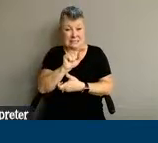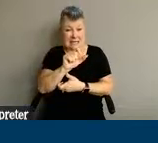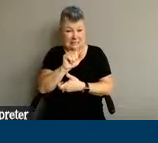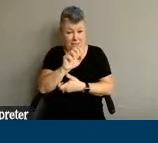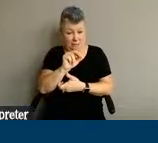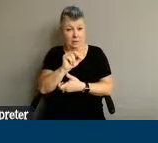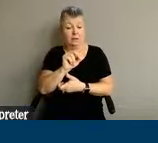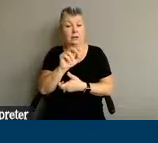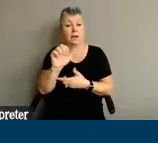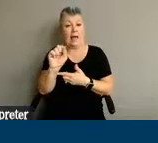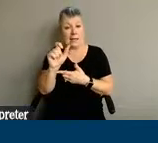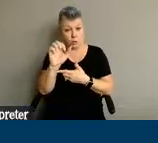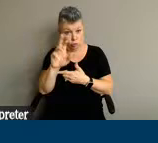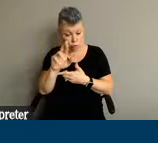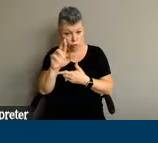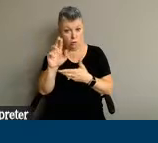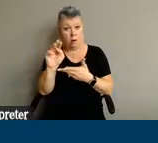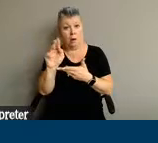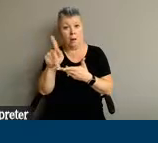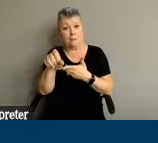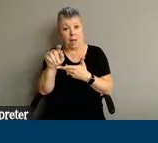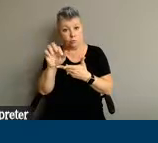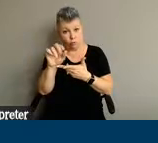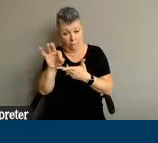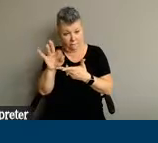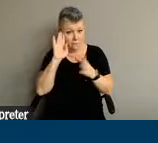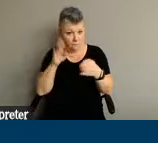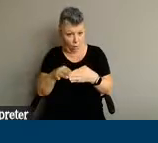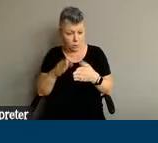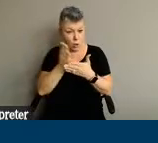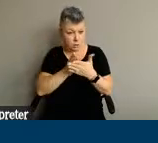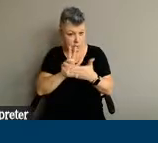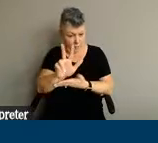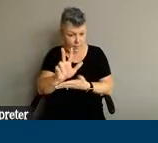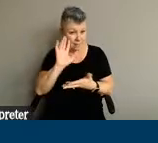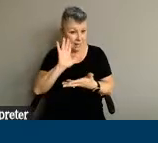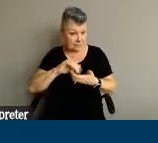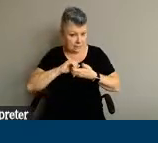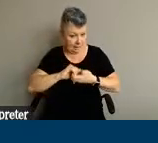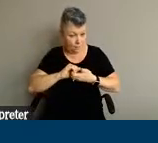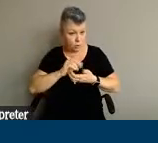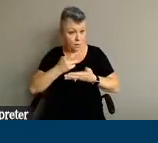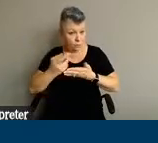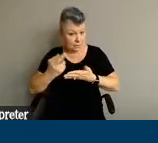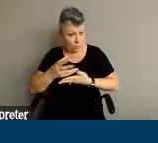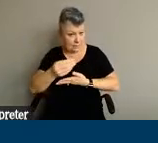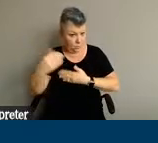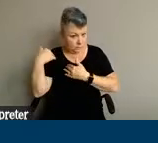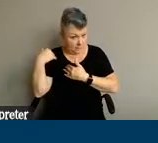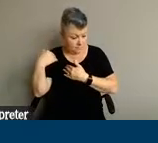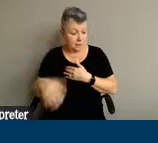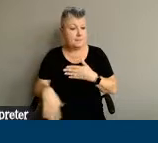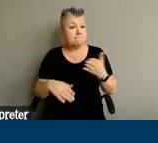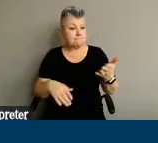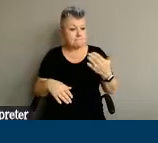and President Potroff, you guys are going to focus on section 3, which is collaboration of resources and responsibilities.